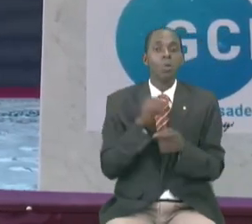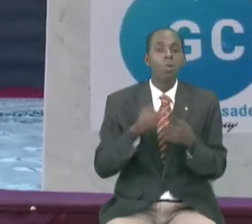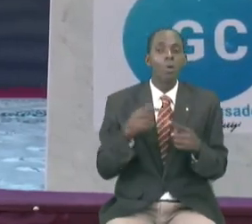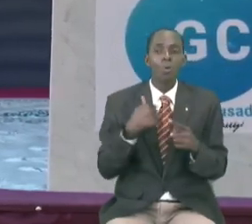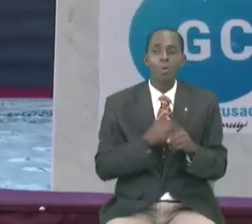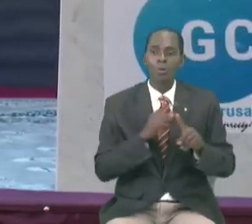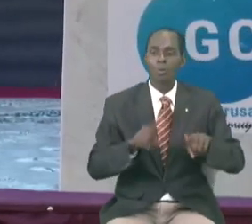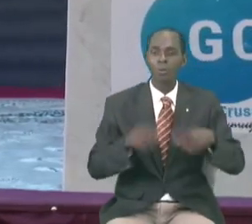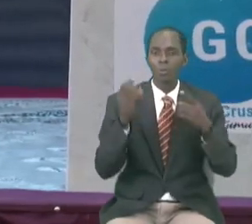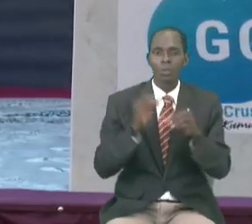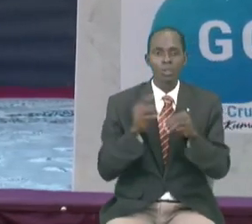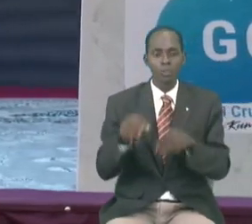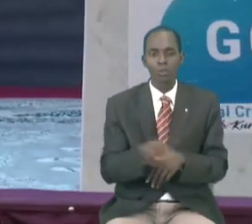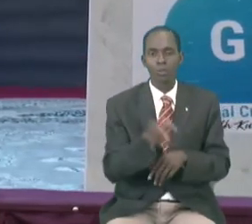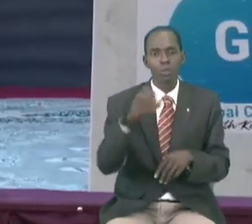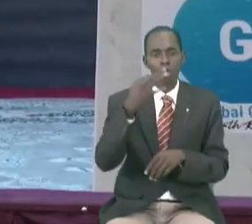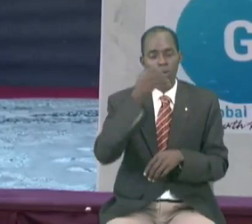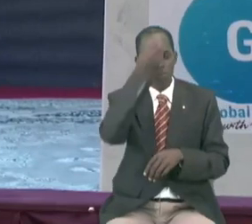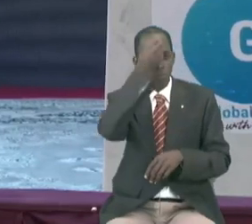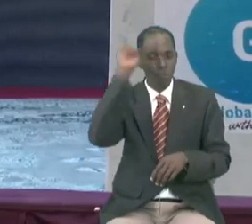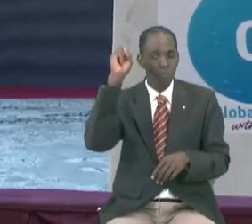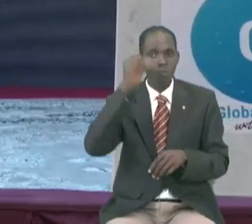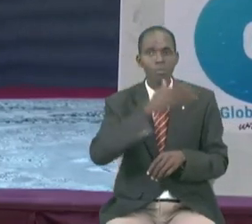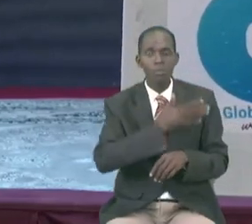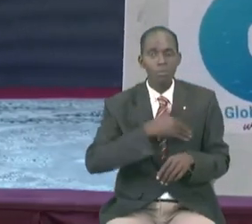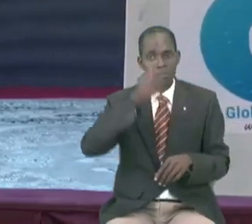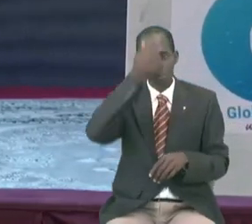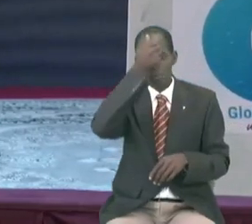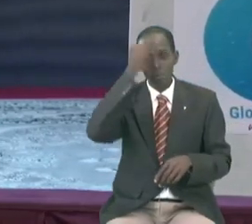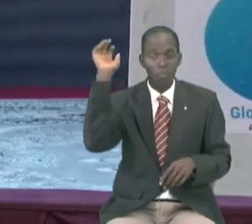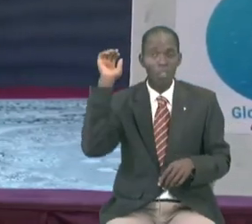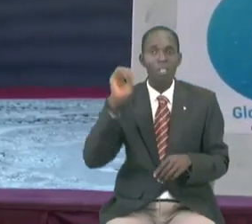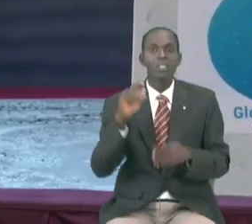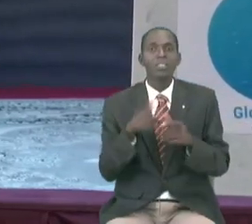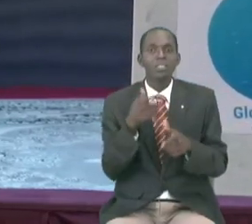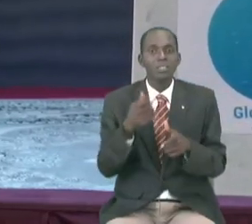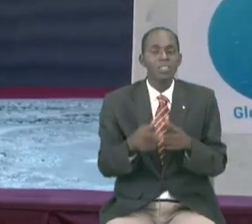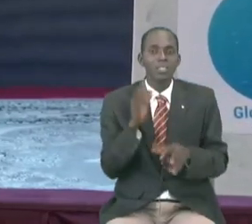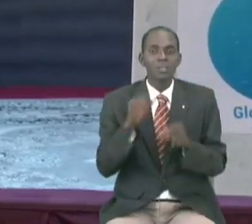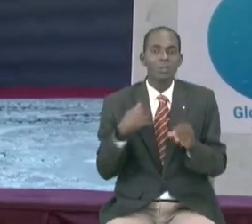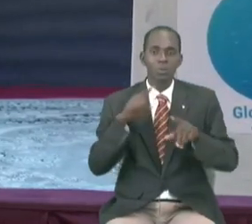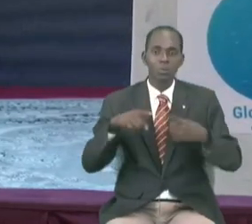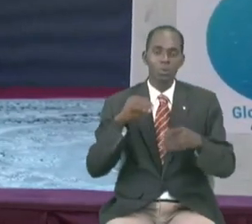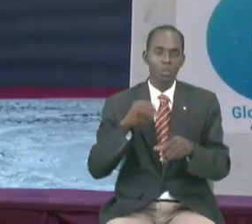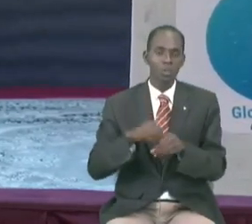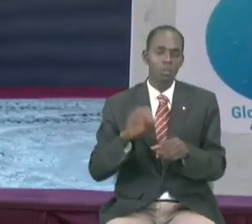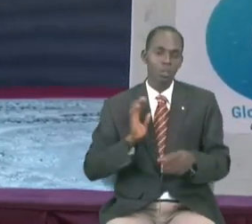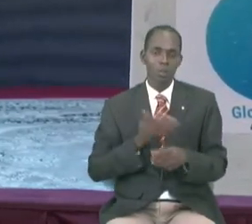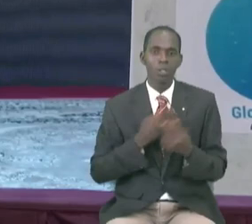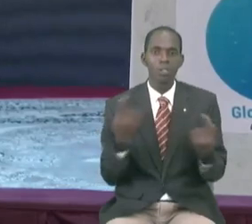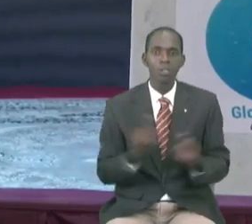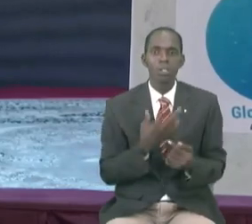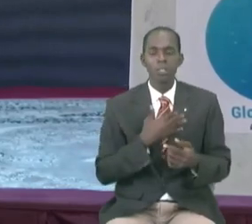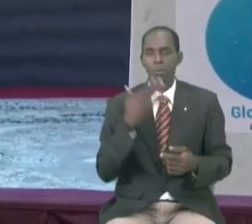our evil, as if the Savior has not come, as if the Savior had not died, as if the Savior had